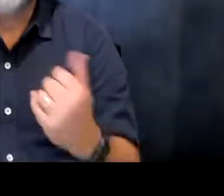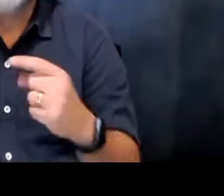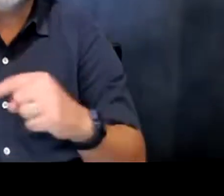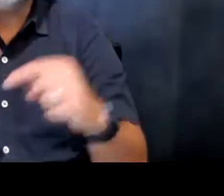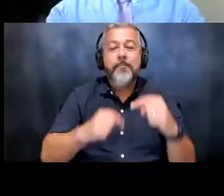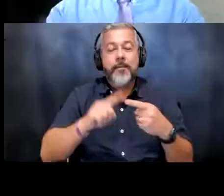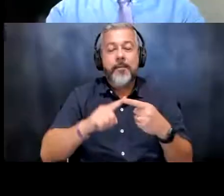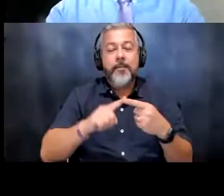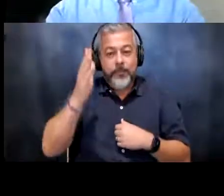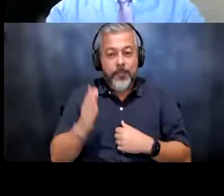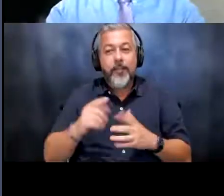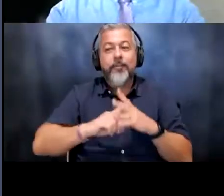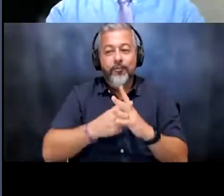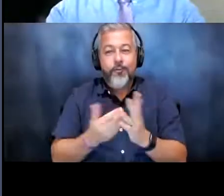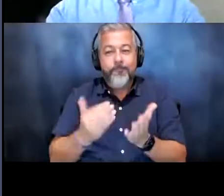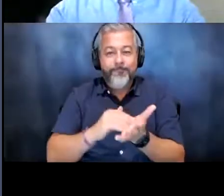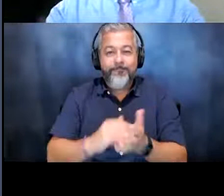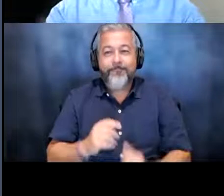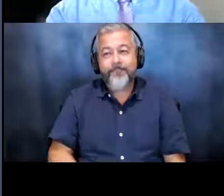and get things going.